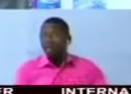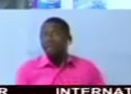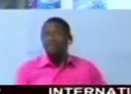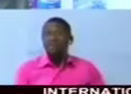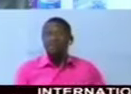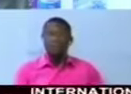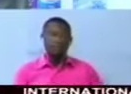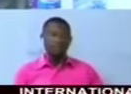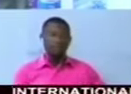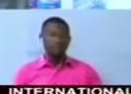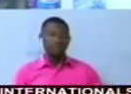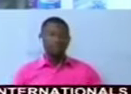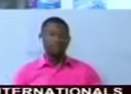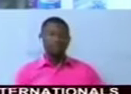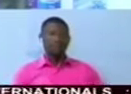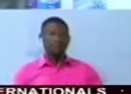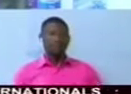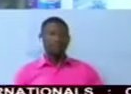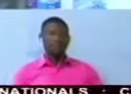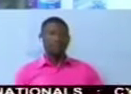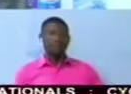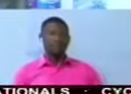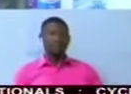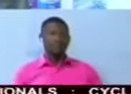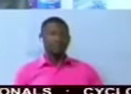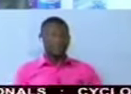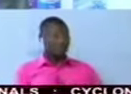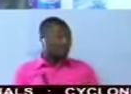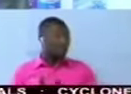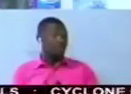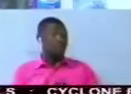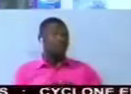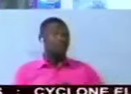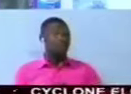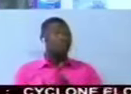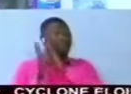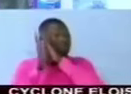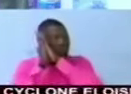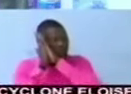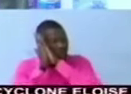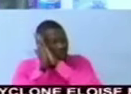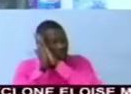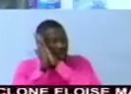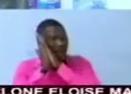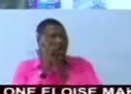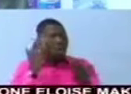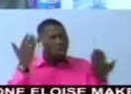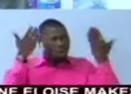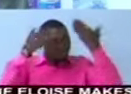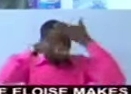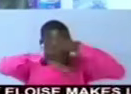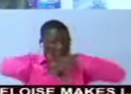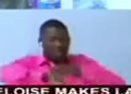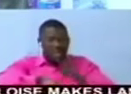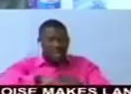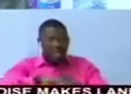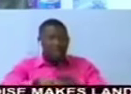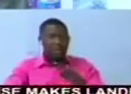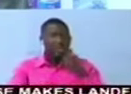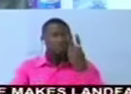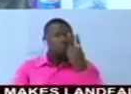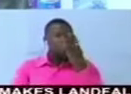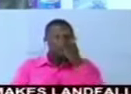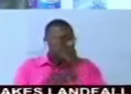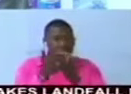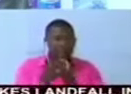something. Waxuma la na nga tëdda ba pass tu ñu ñëw wër sa kër. Much more that you are in bed up to that time, they